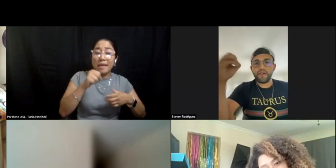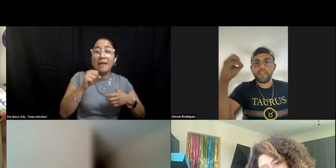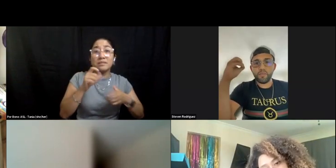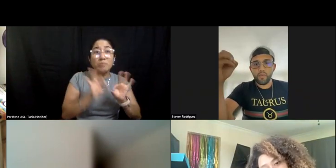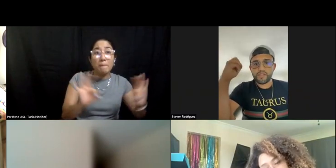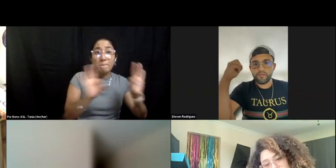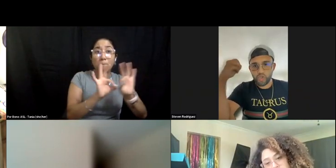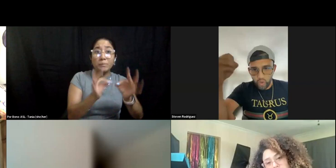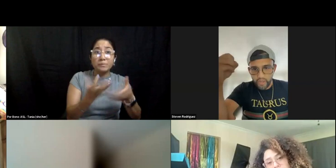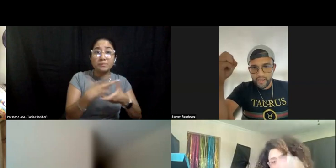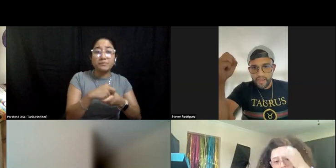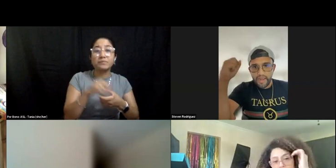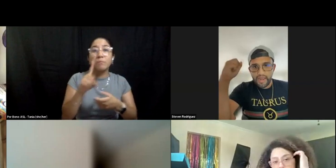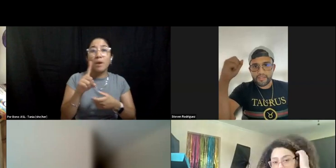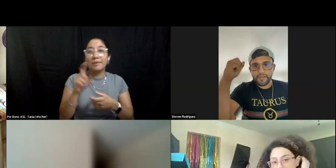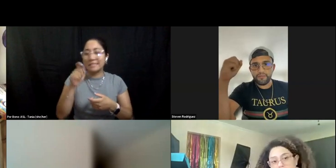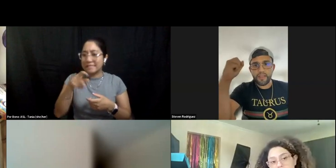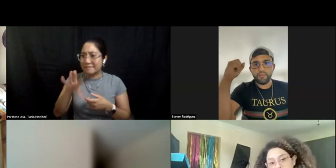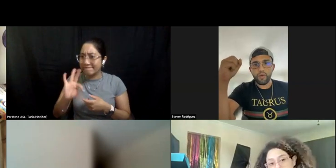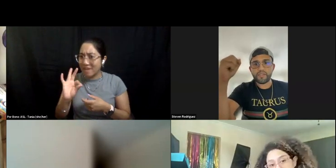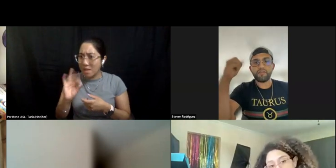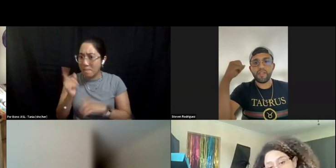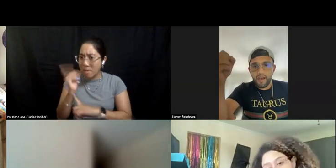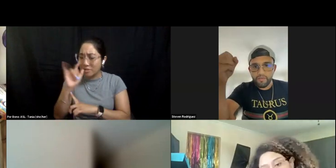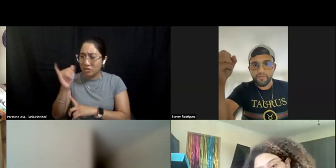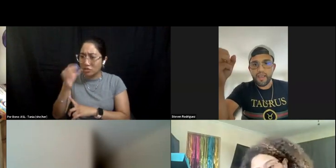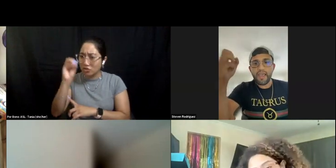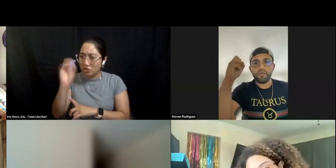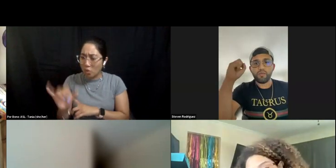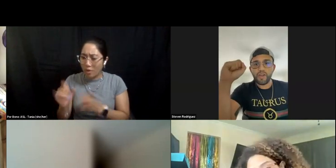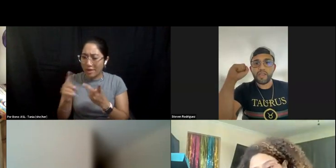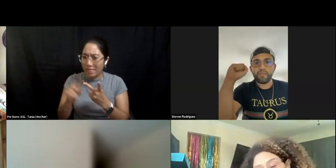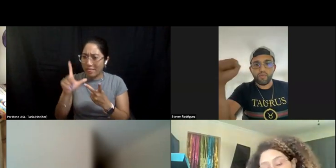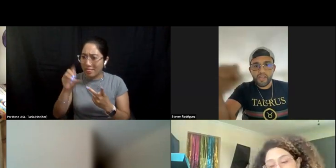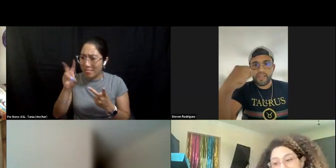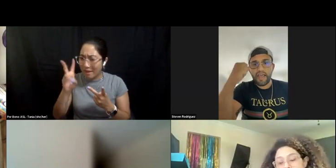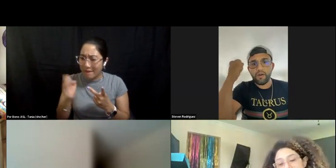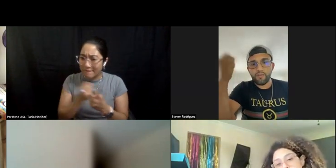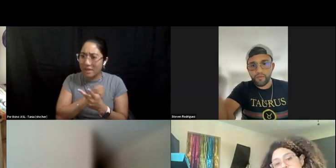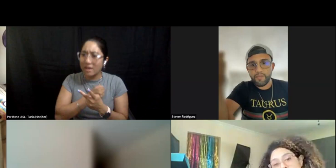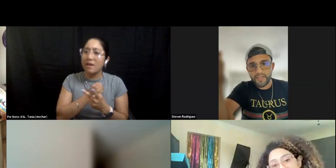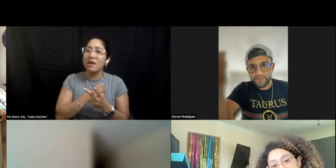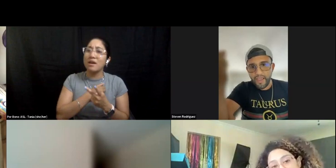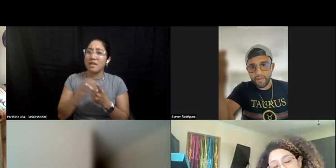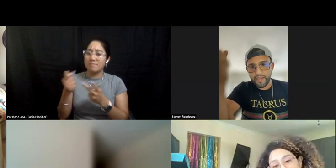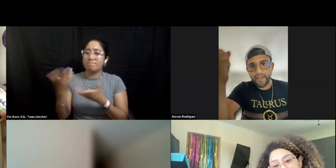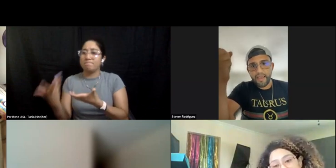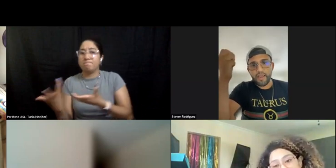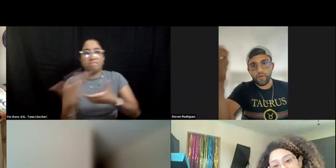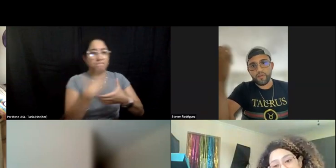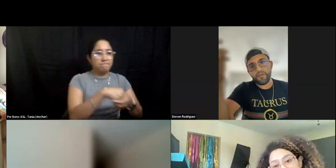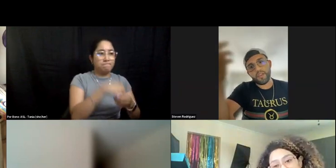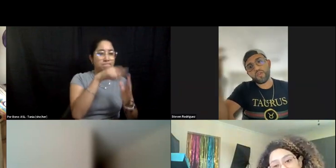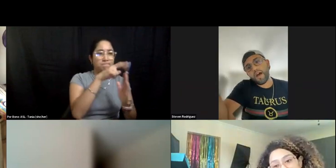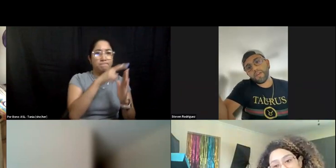needed to find the moments of joy. I needed to find the moments of love and really bring that out from this family